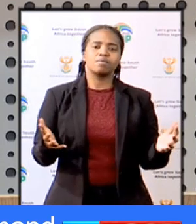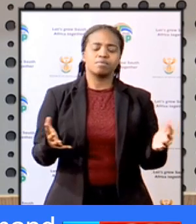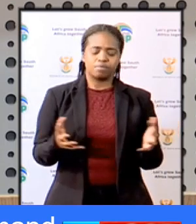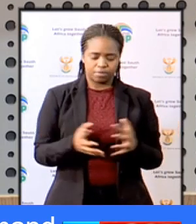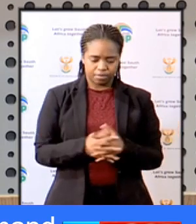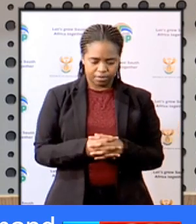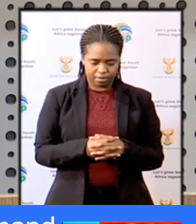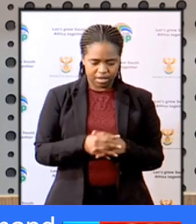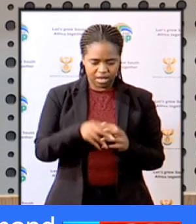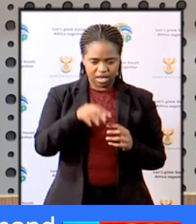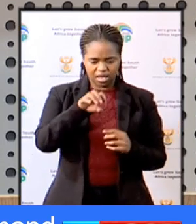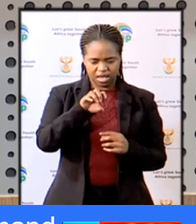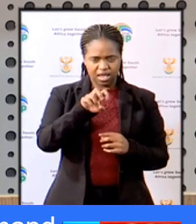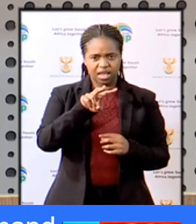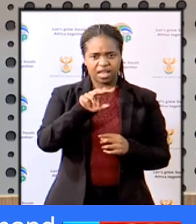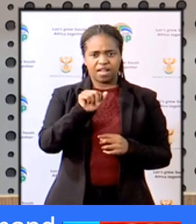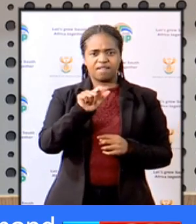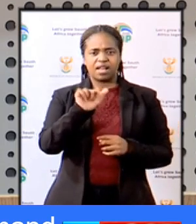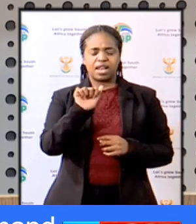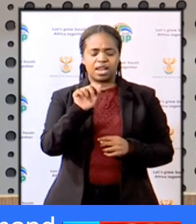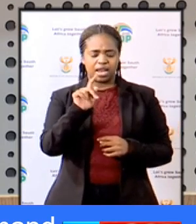Evelyn asked the question on